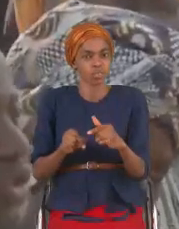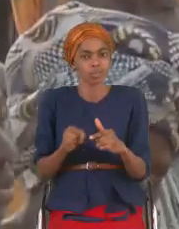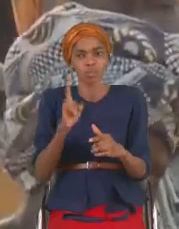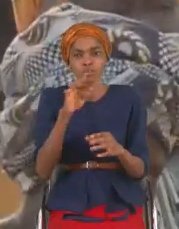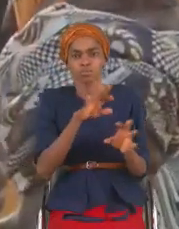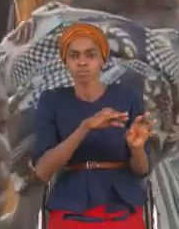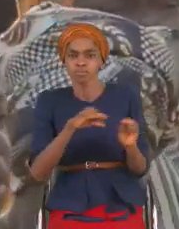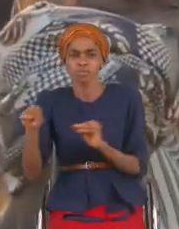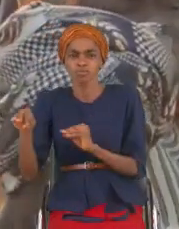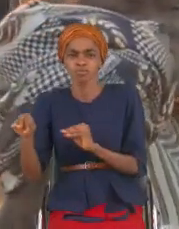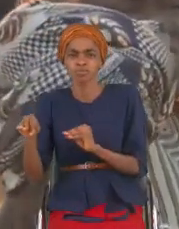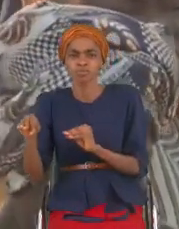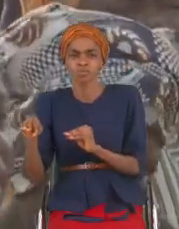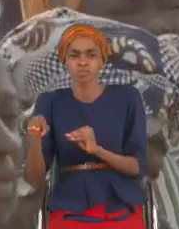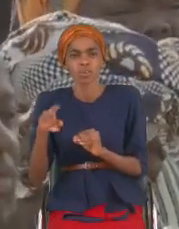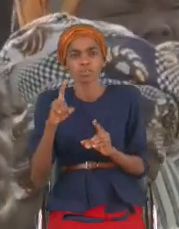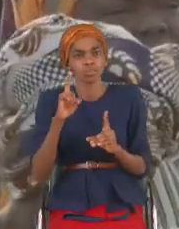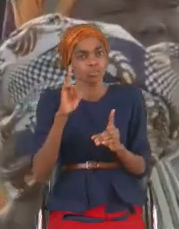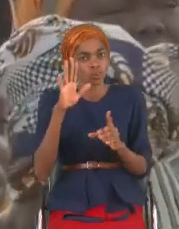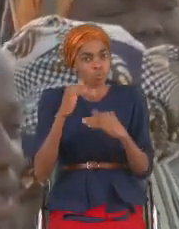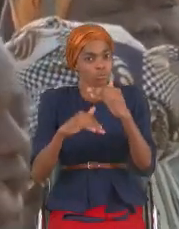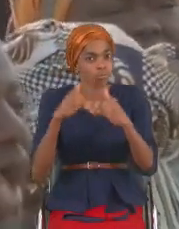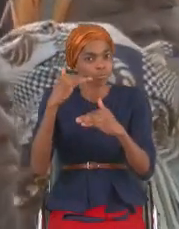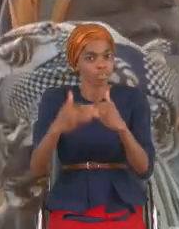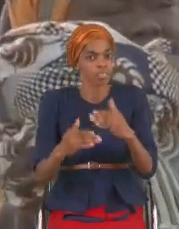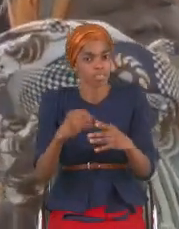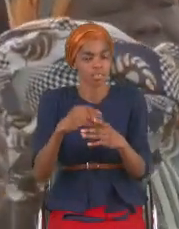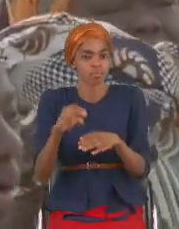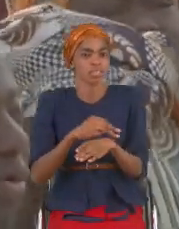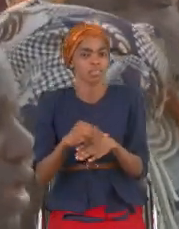move, your progress in ministry,